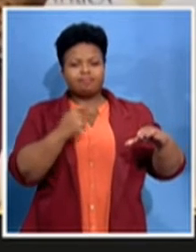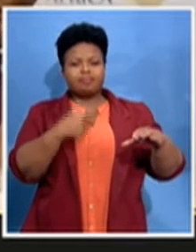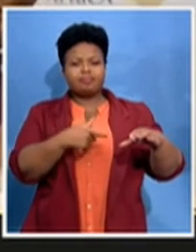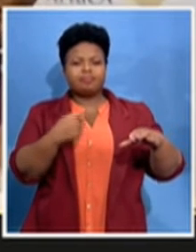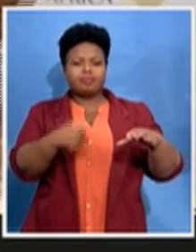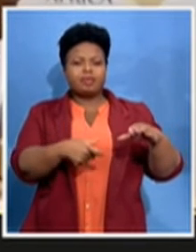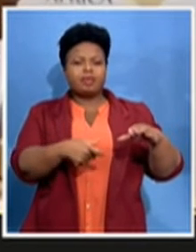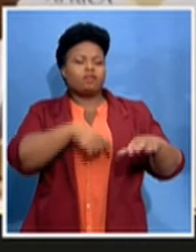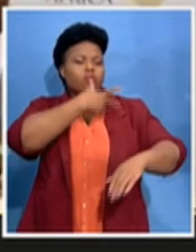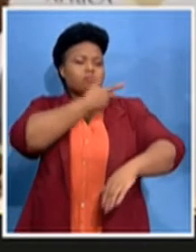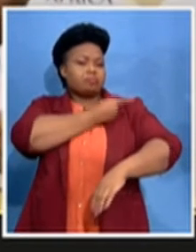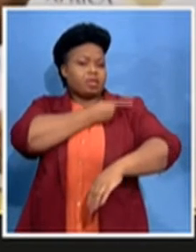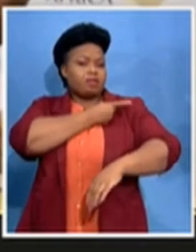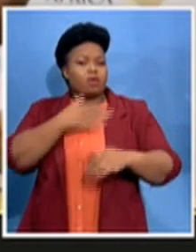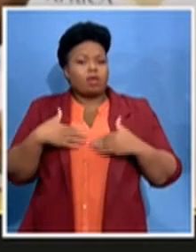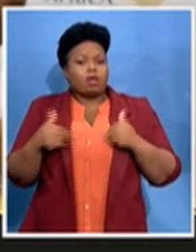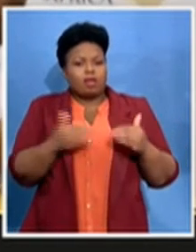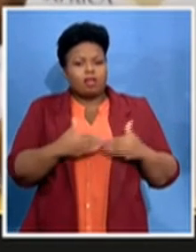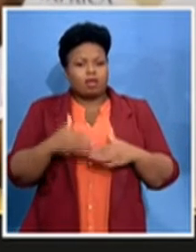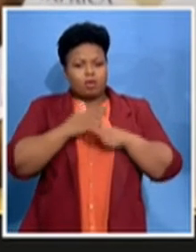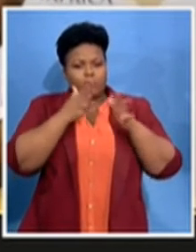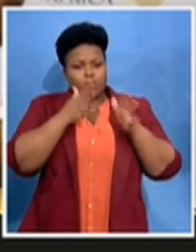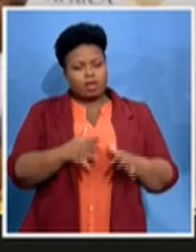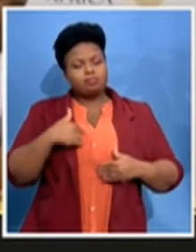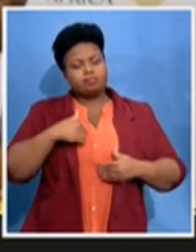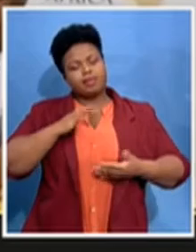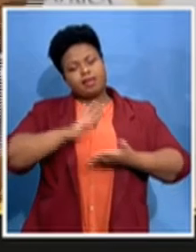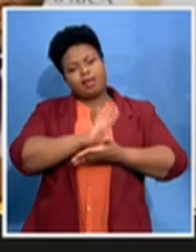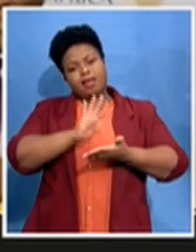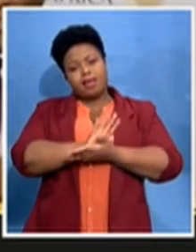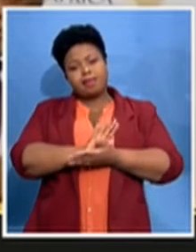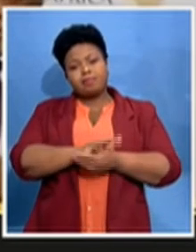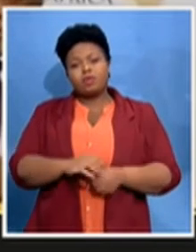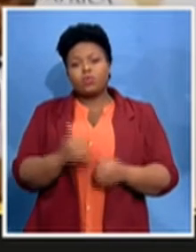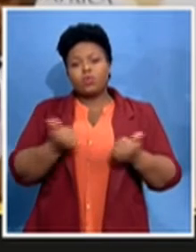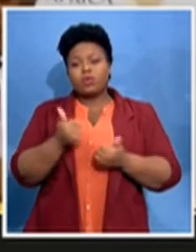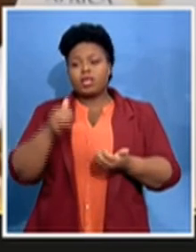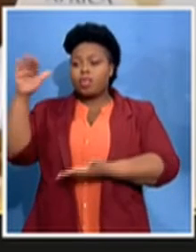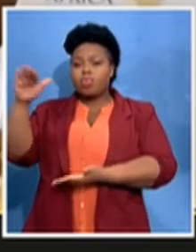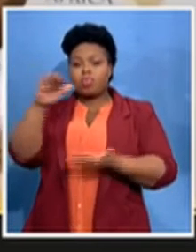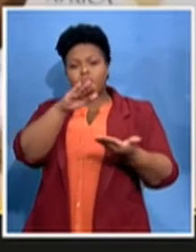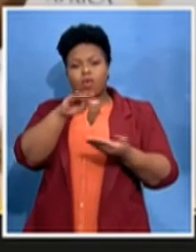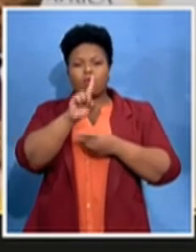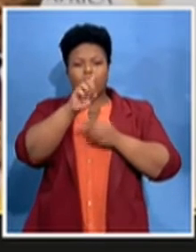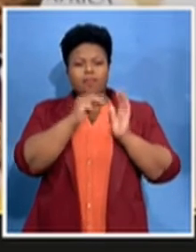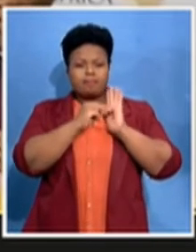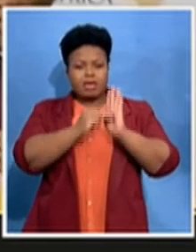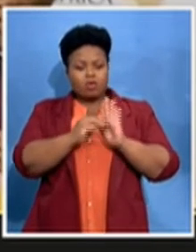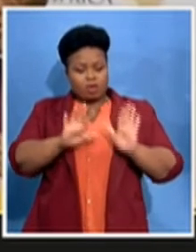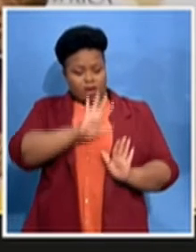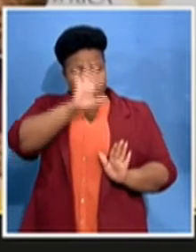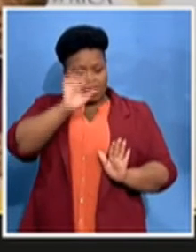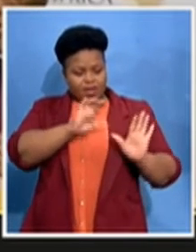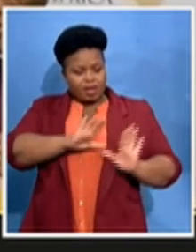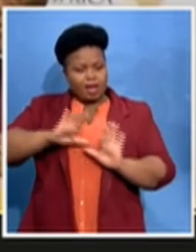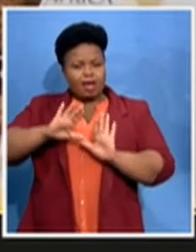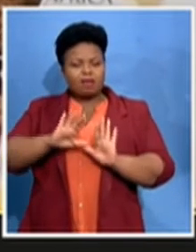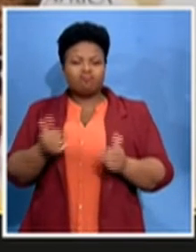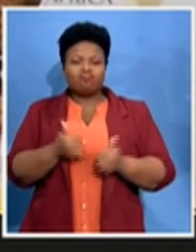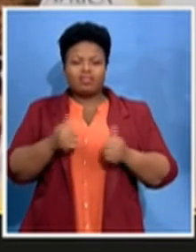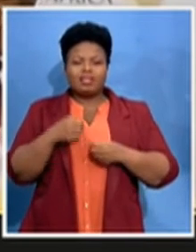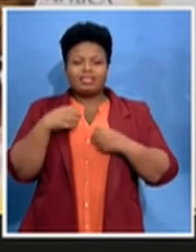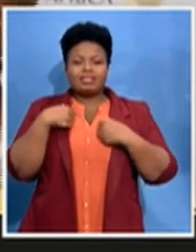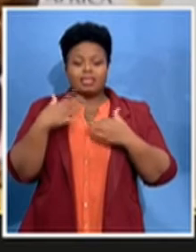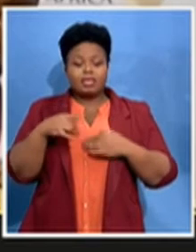the delivery of the first 1 million doses across the continent will start from next week. We are hoping that before